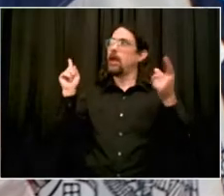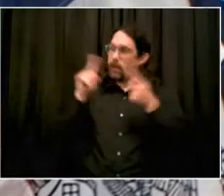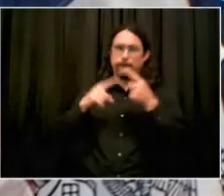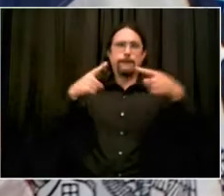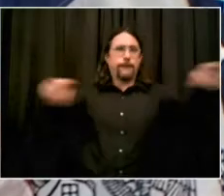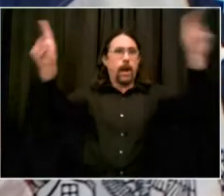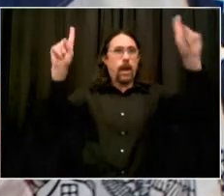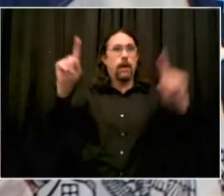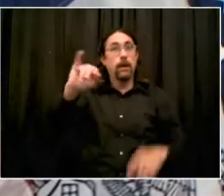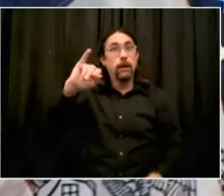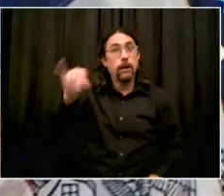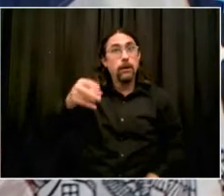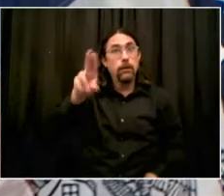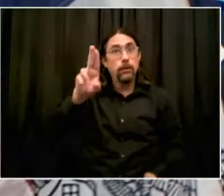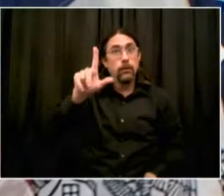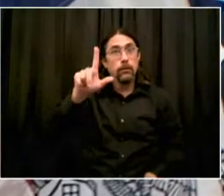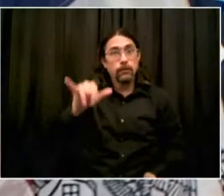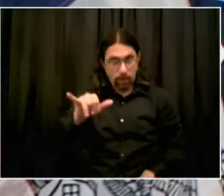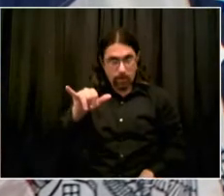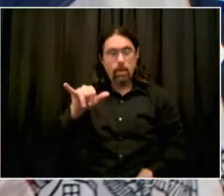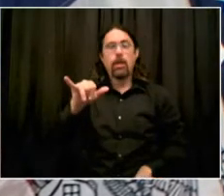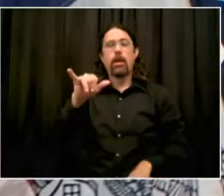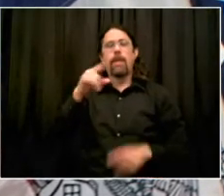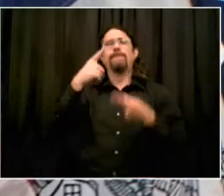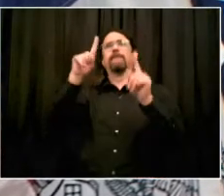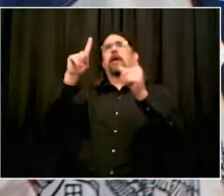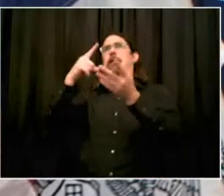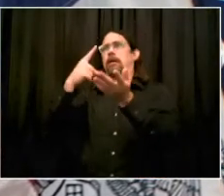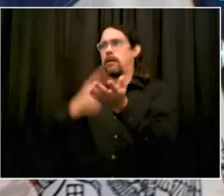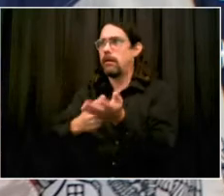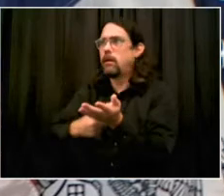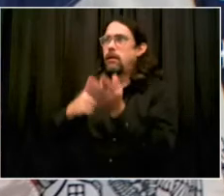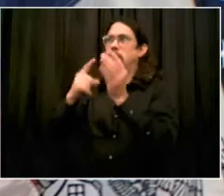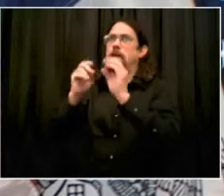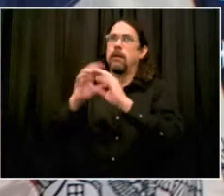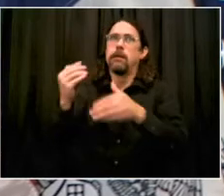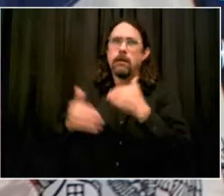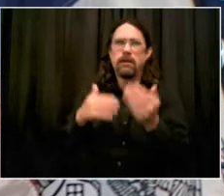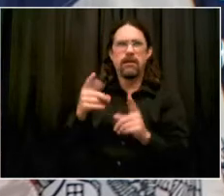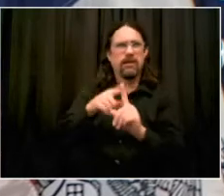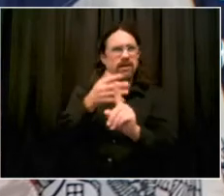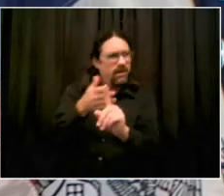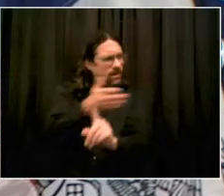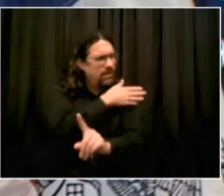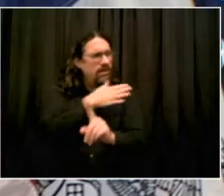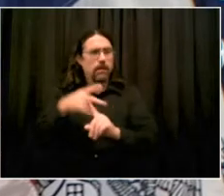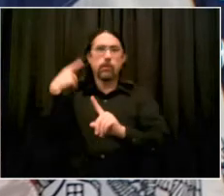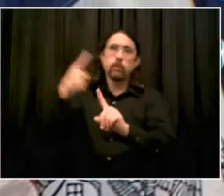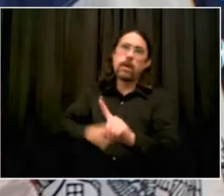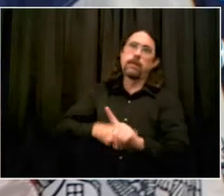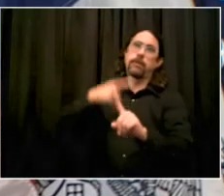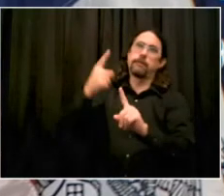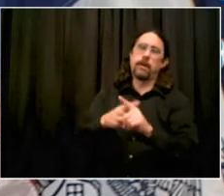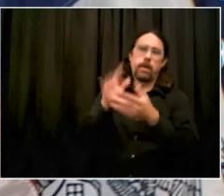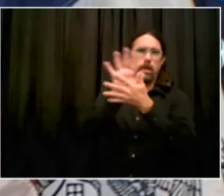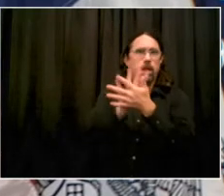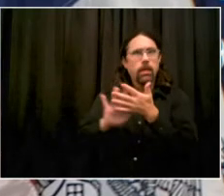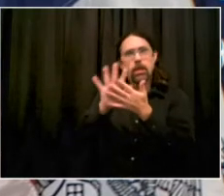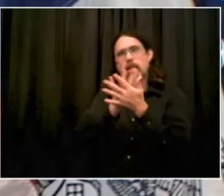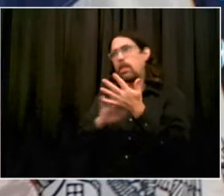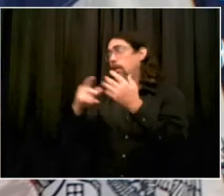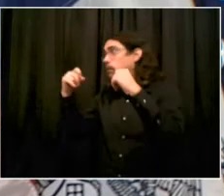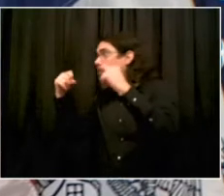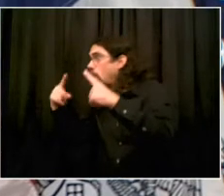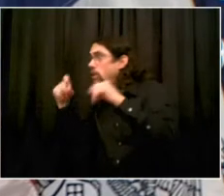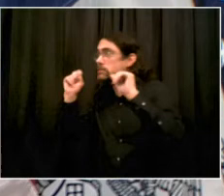I don't know specifically what he's referring to, and I'll let the Chancellor speak to it. Again, I know the Chancellor has had